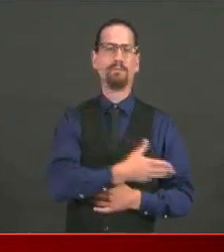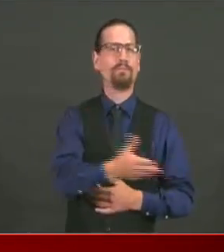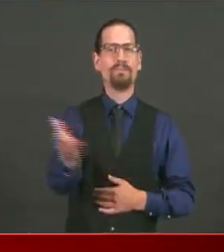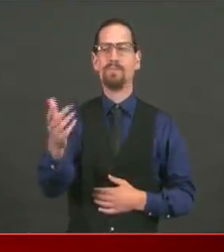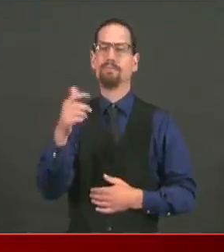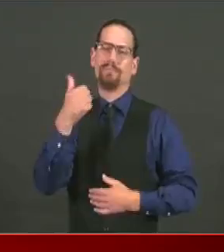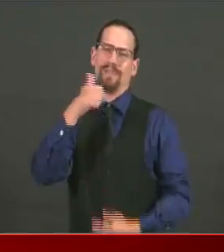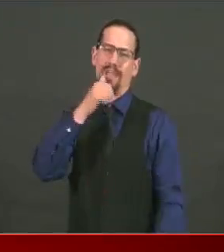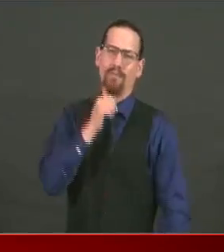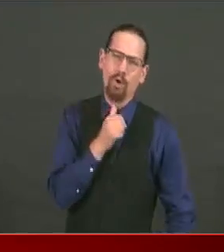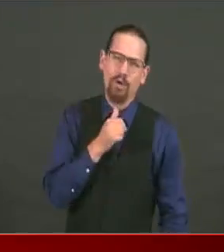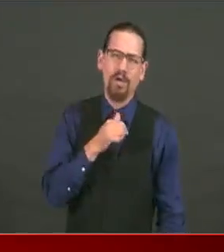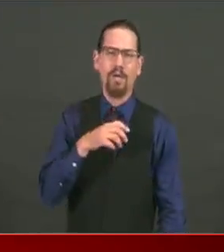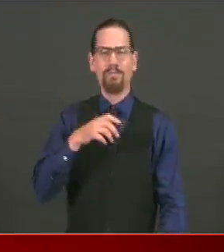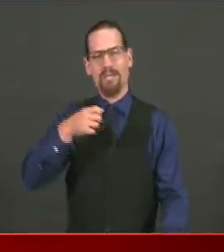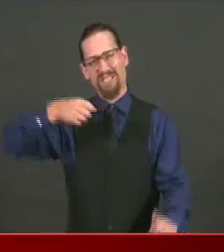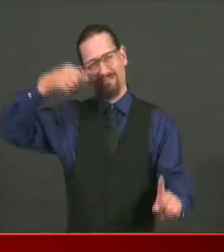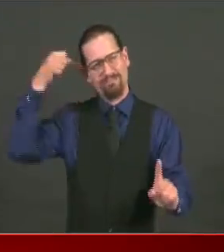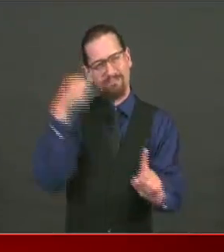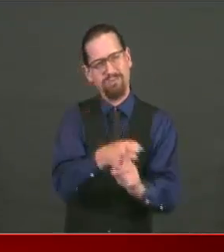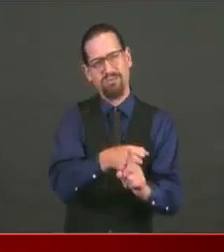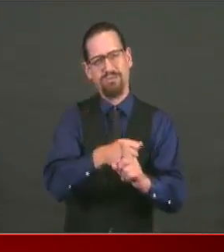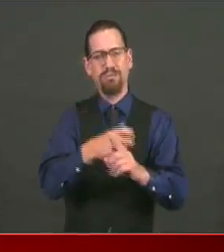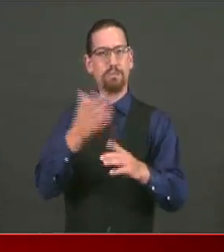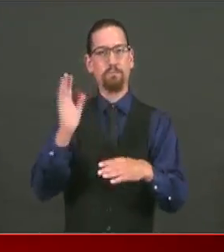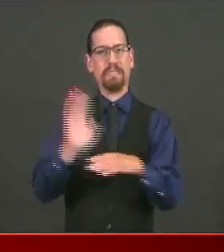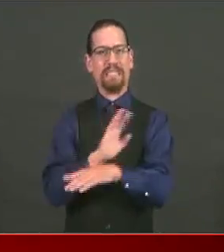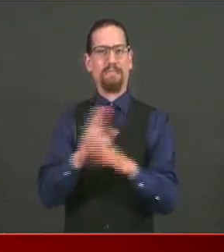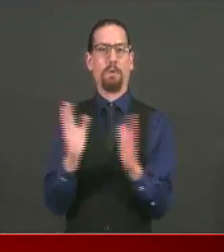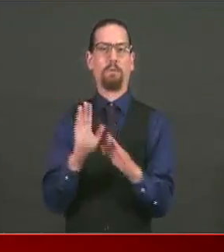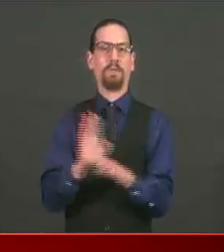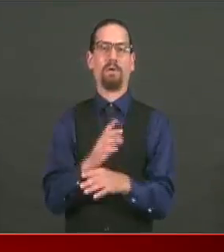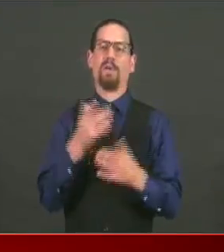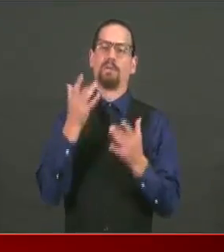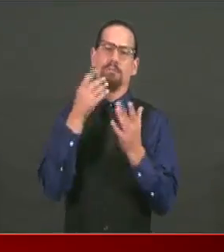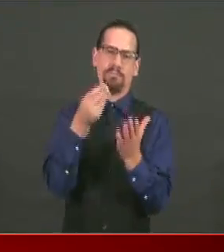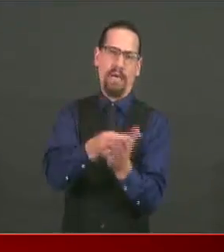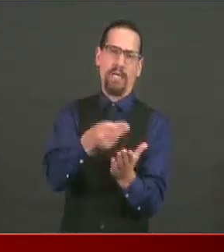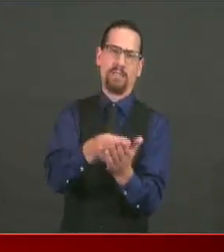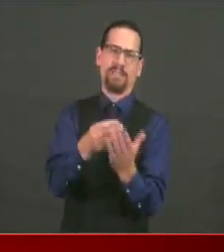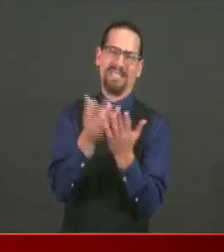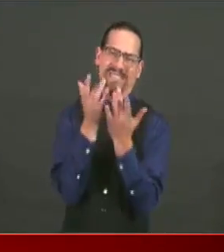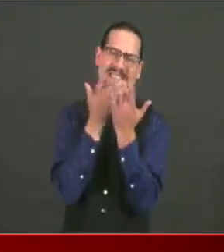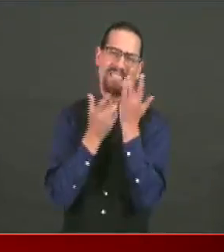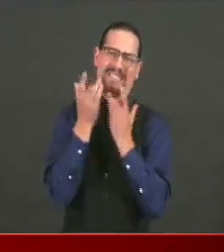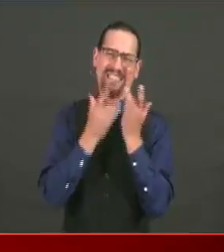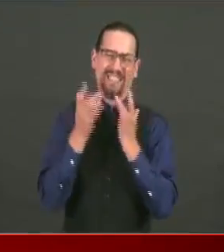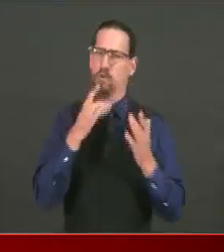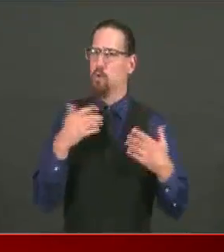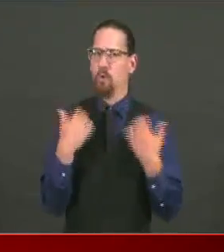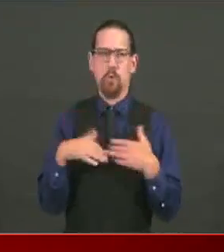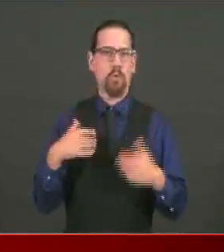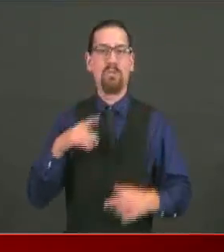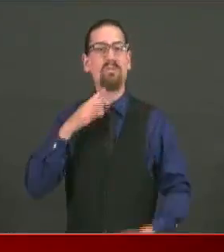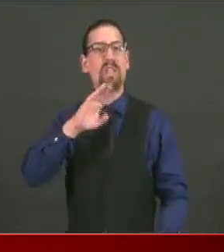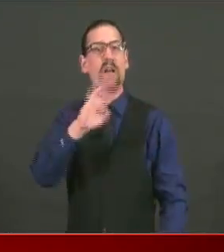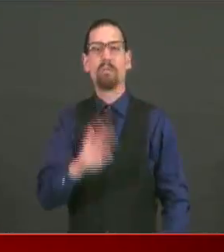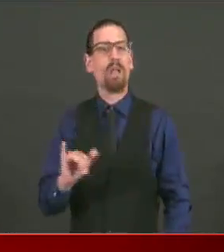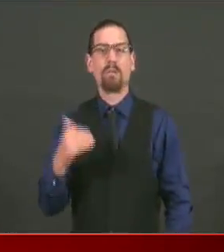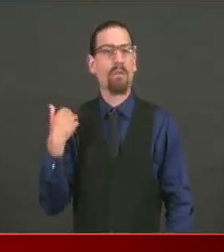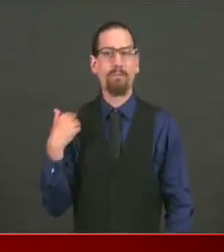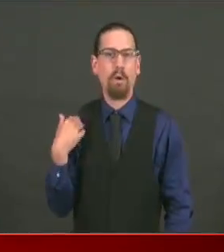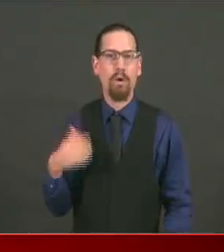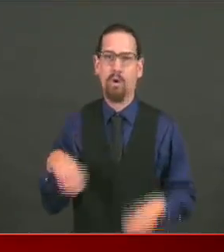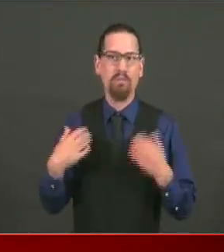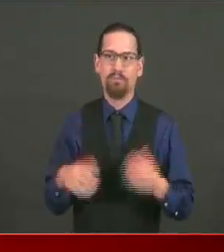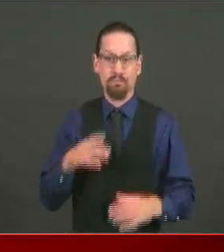Rhode Island's economy is it's really unprecedented, certainly in my lifetime and in most of our